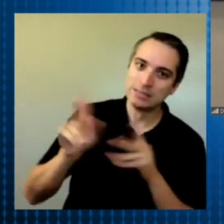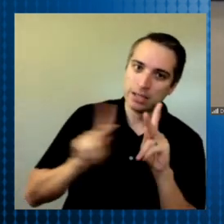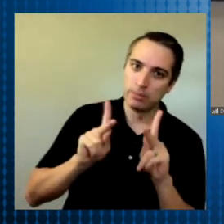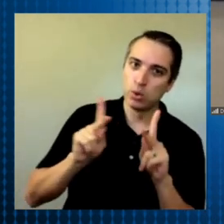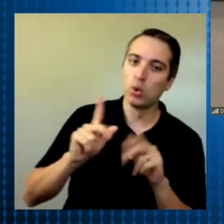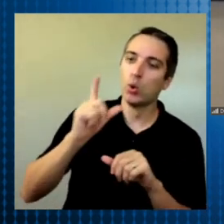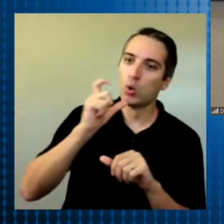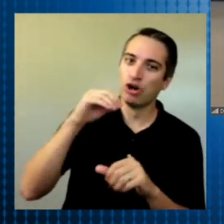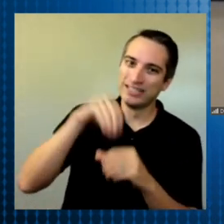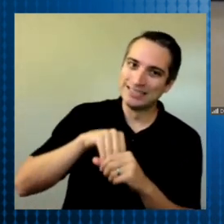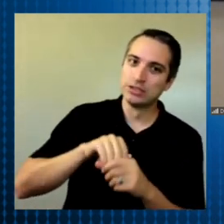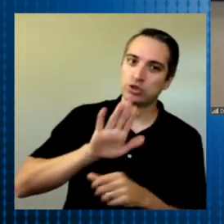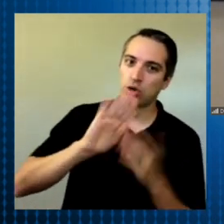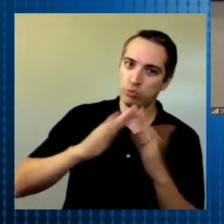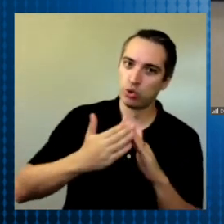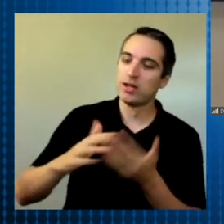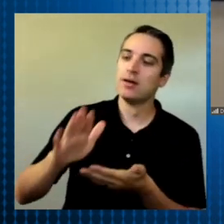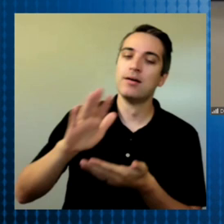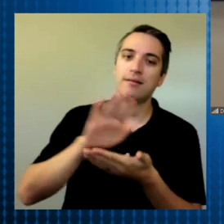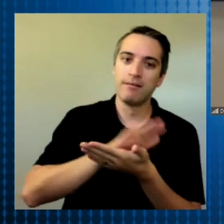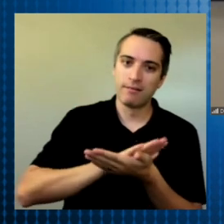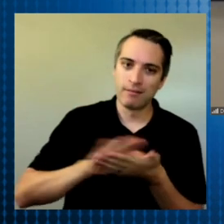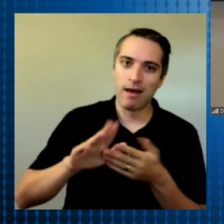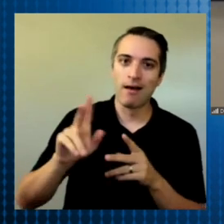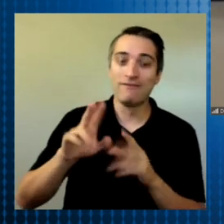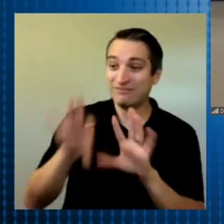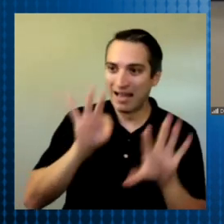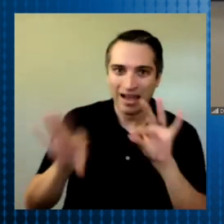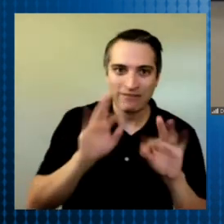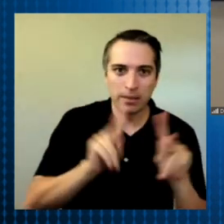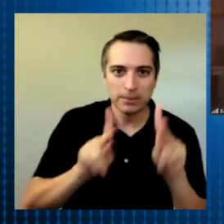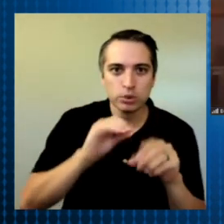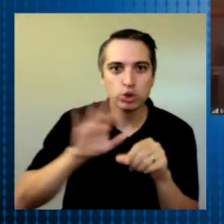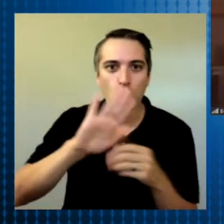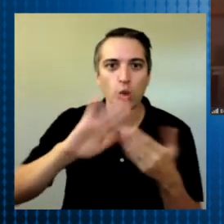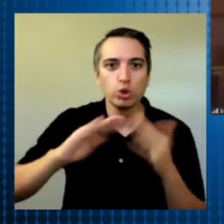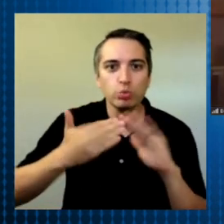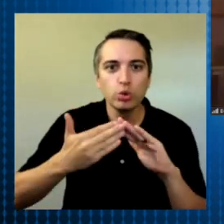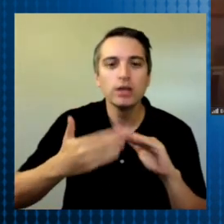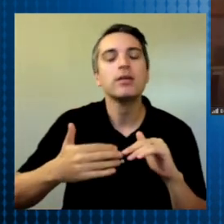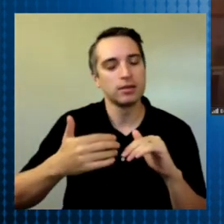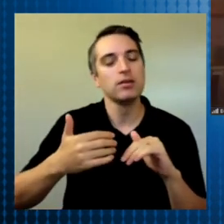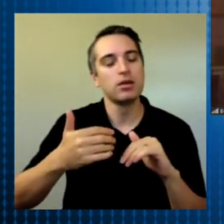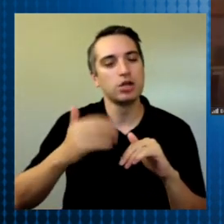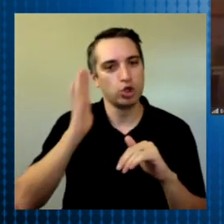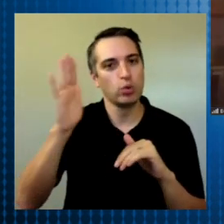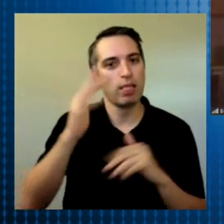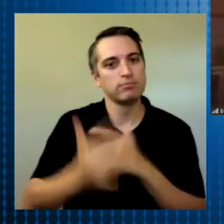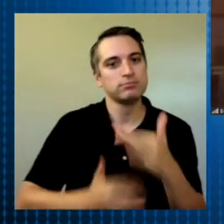find people who care, and you're probably on your way. The next question is, there are many